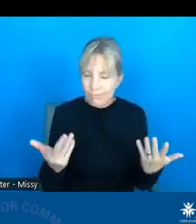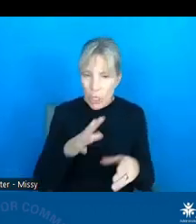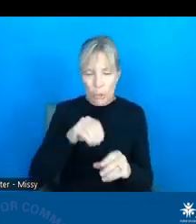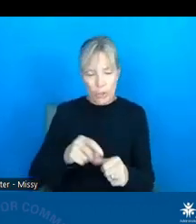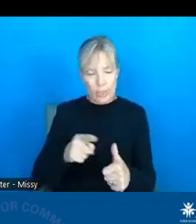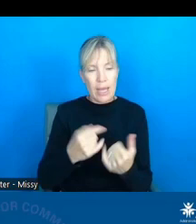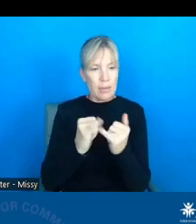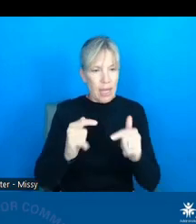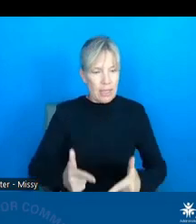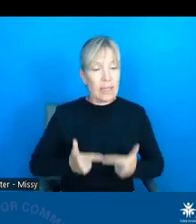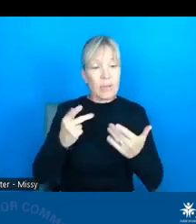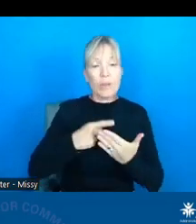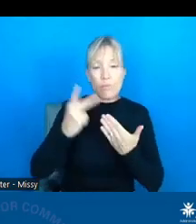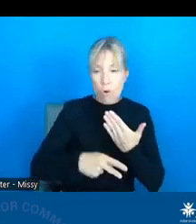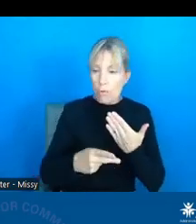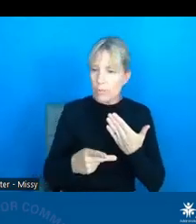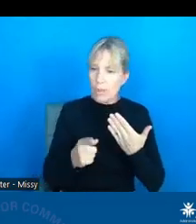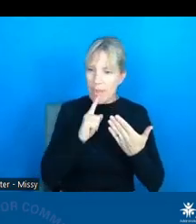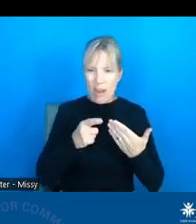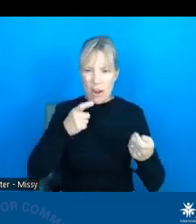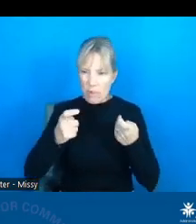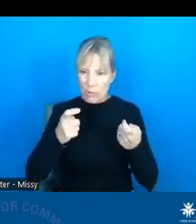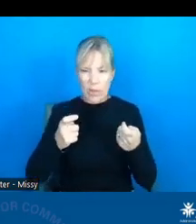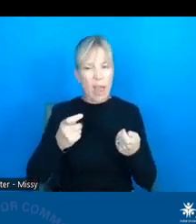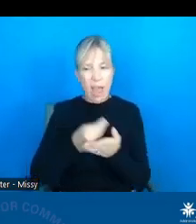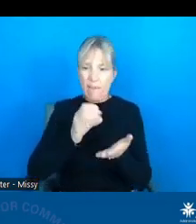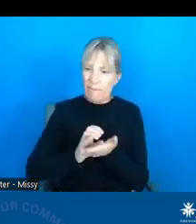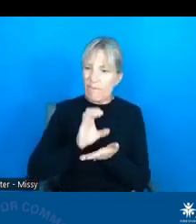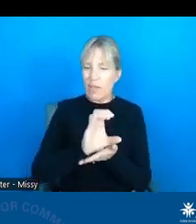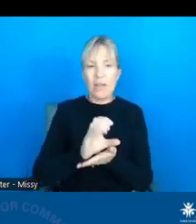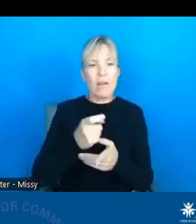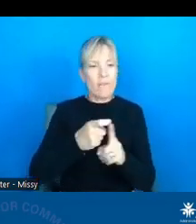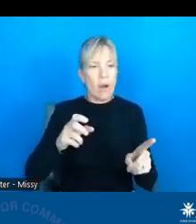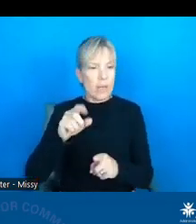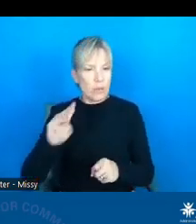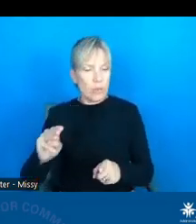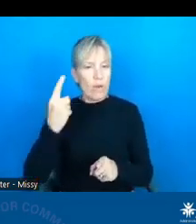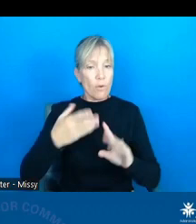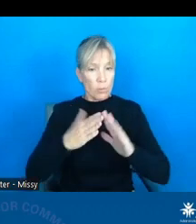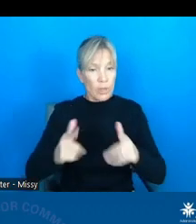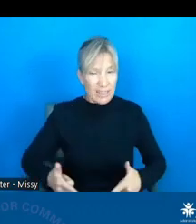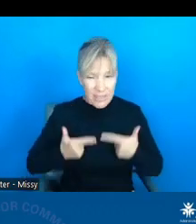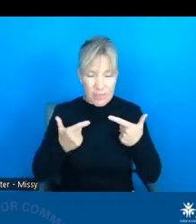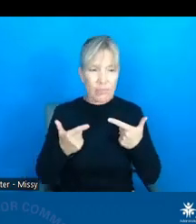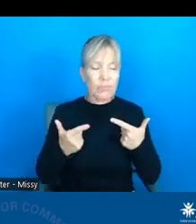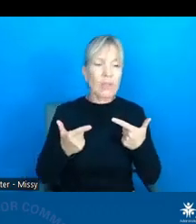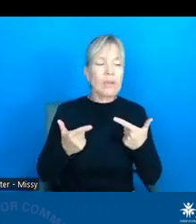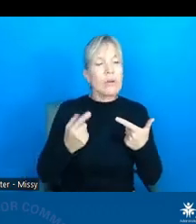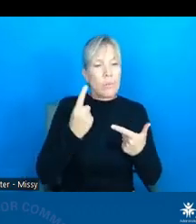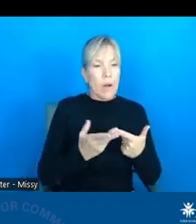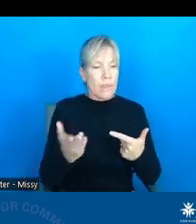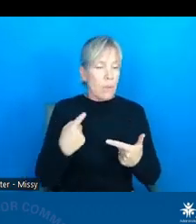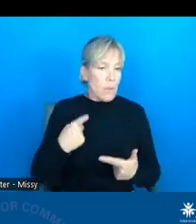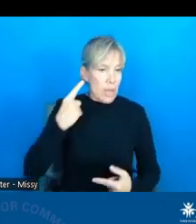the independent living programs that are administered and funded by the Administration for Community Living. And one thing we're going to